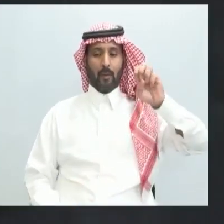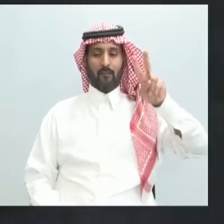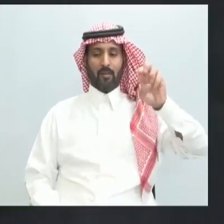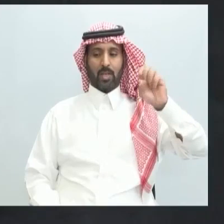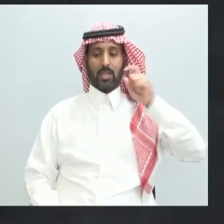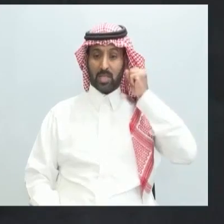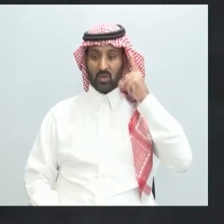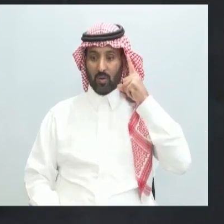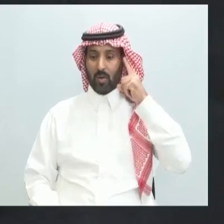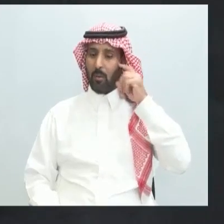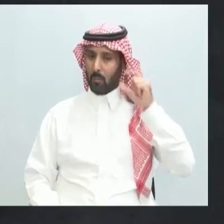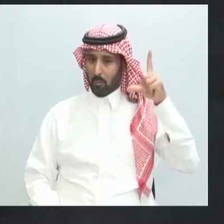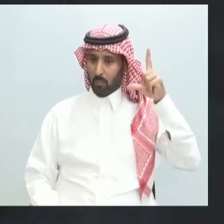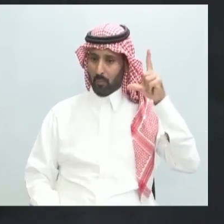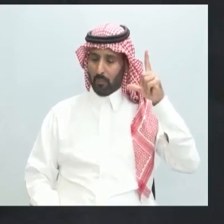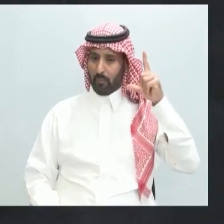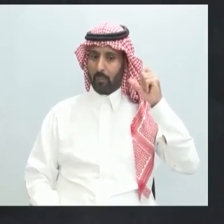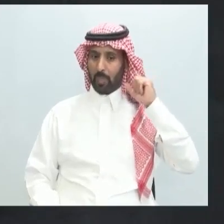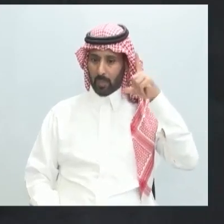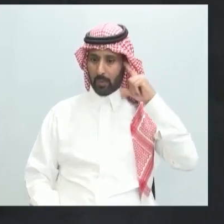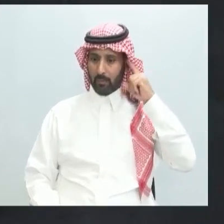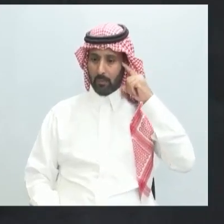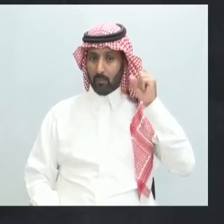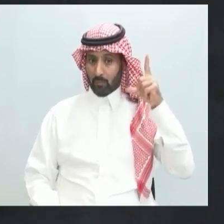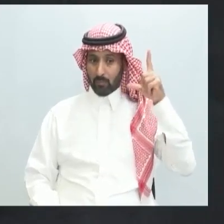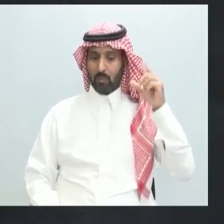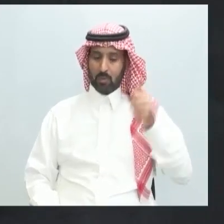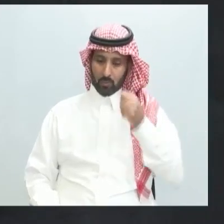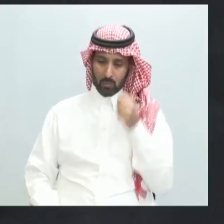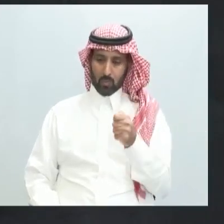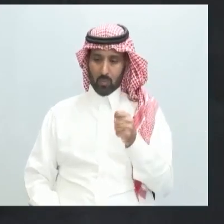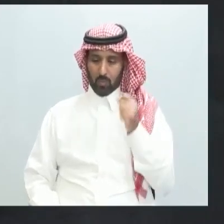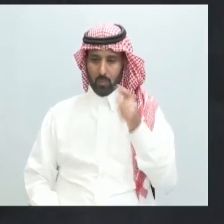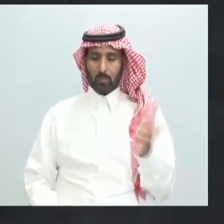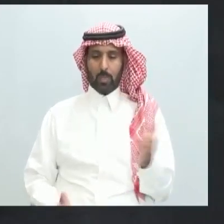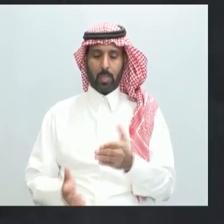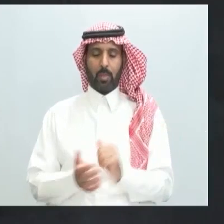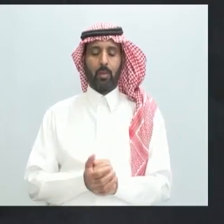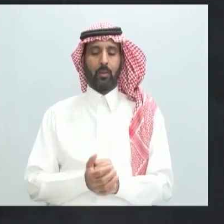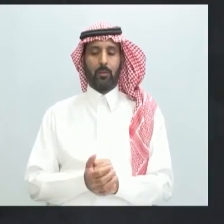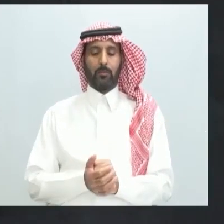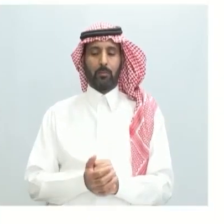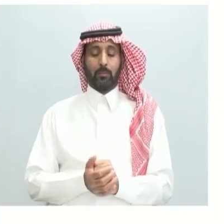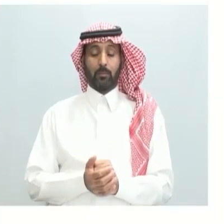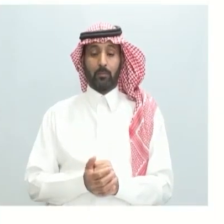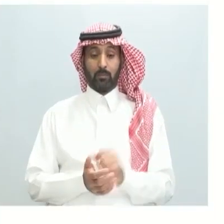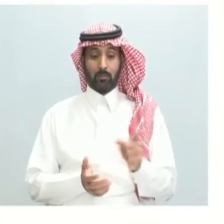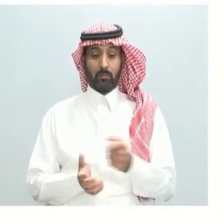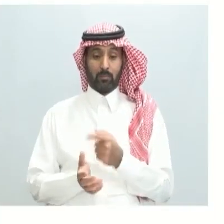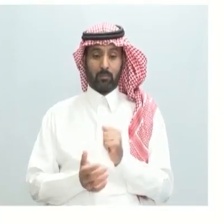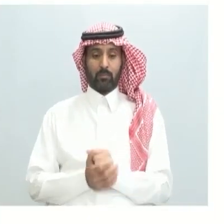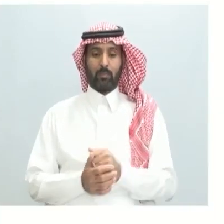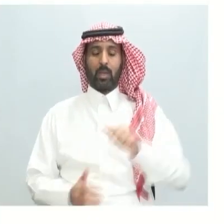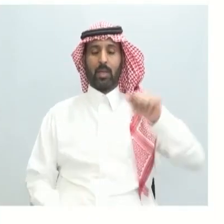someone clever, has a clever and original idea, for example. Yes, it's the